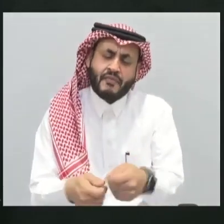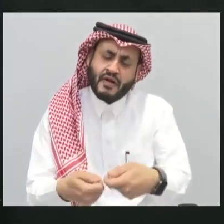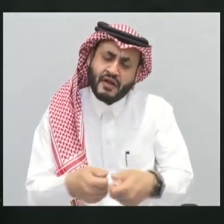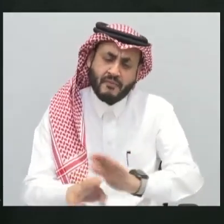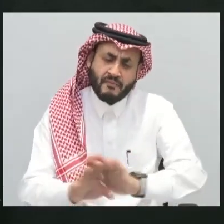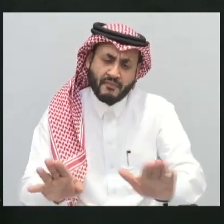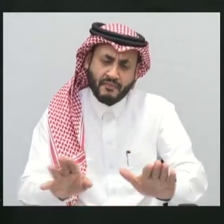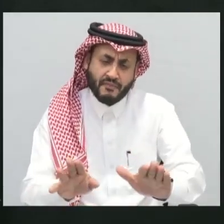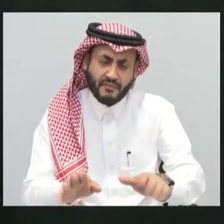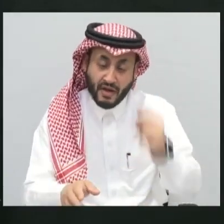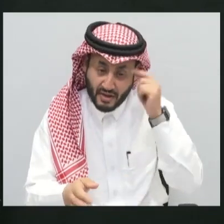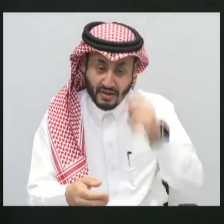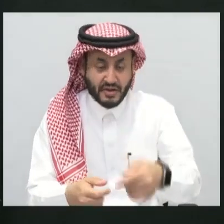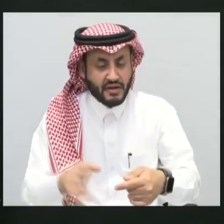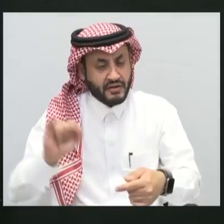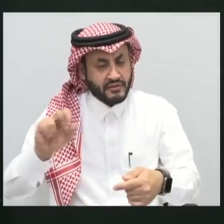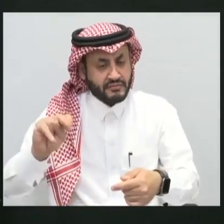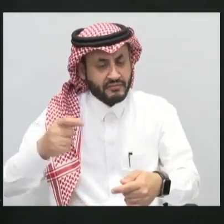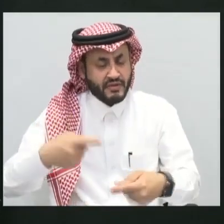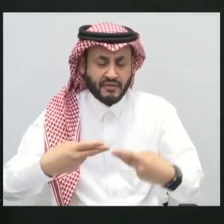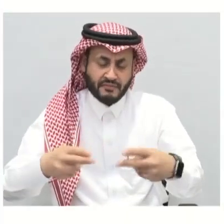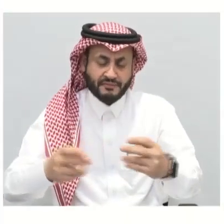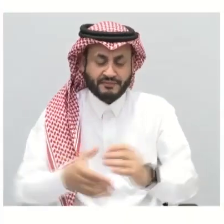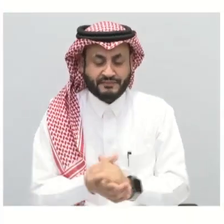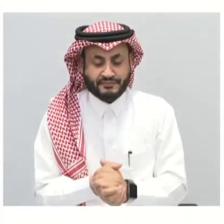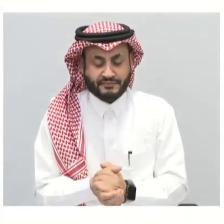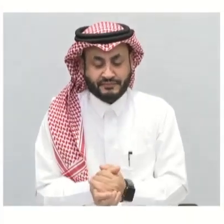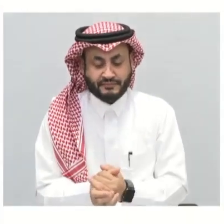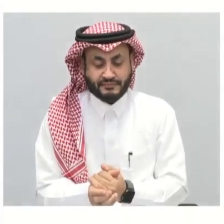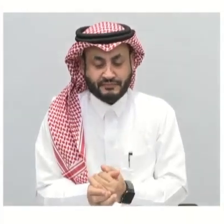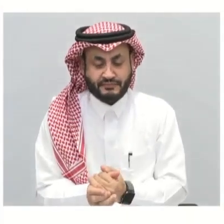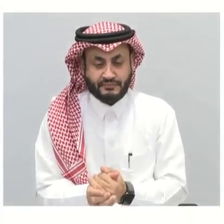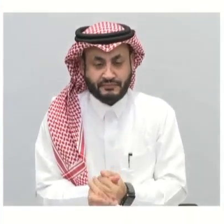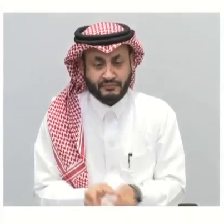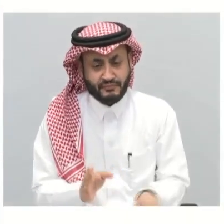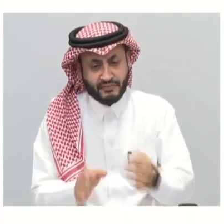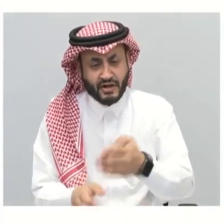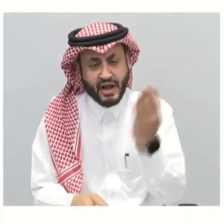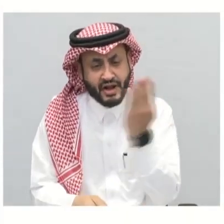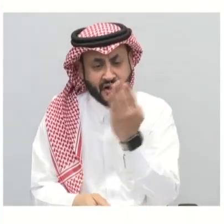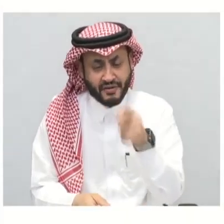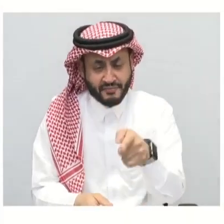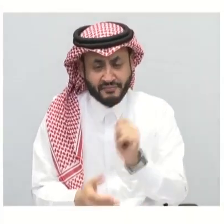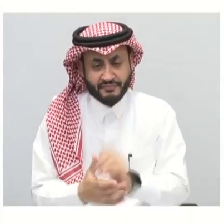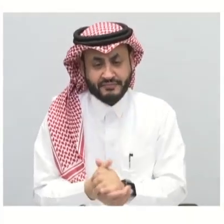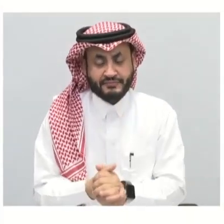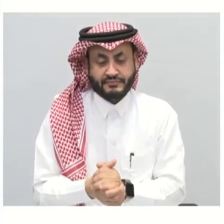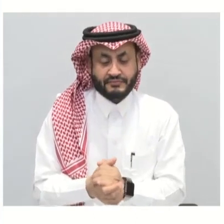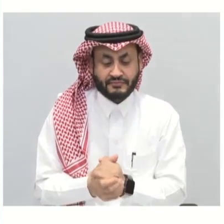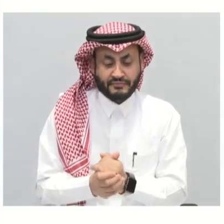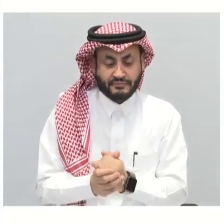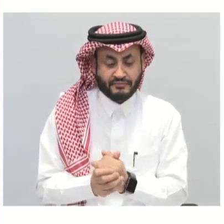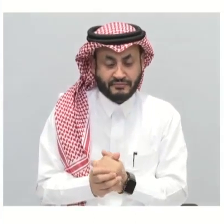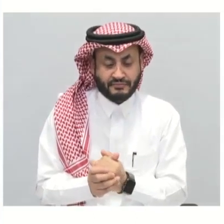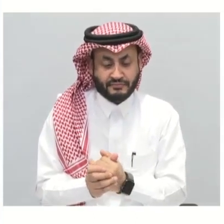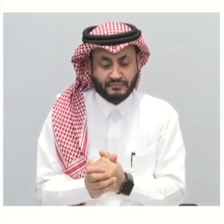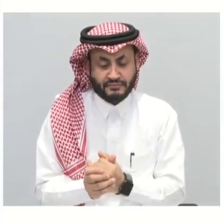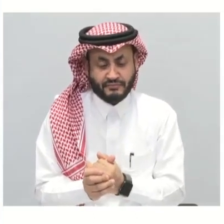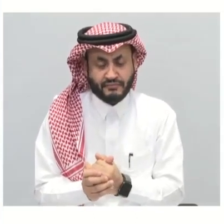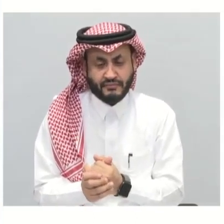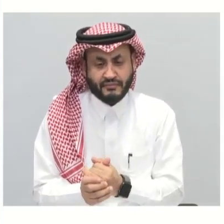booking, I arranged my schedule, and so on. So let's read a couple of examples here. What are